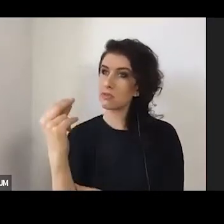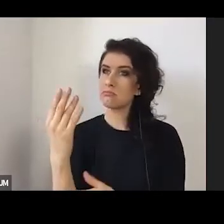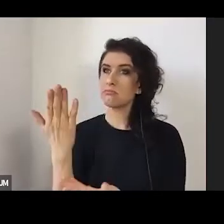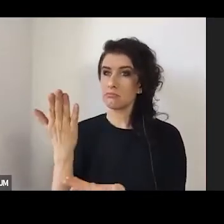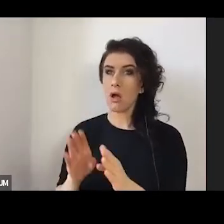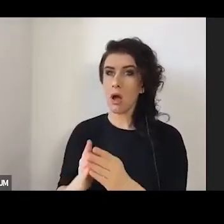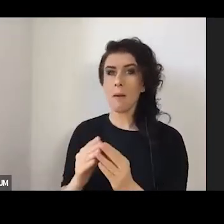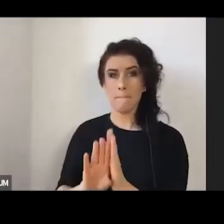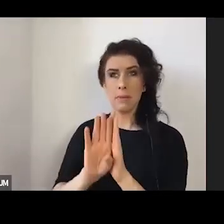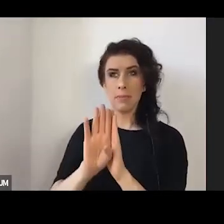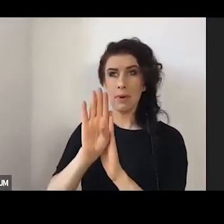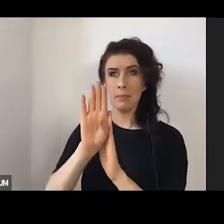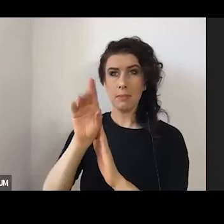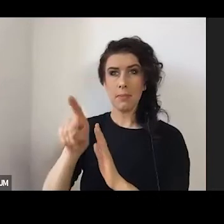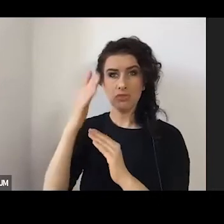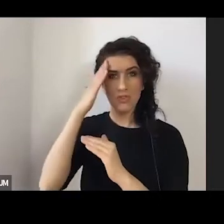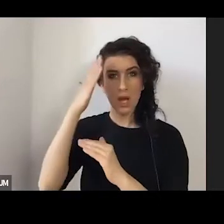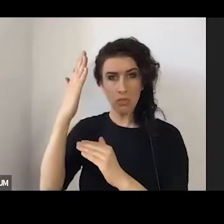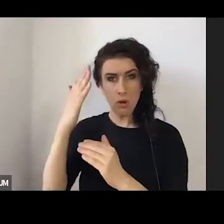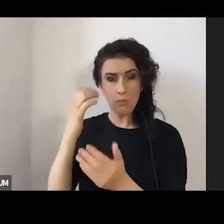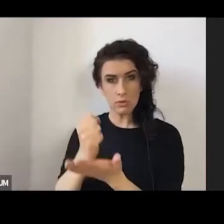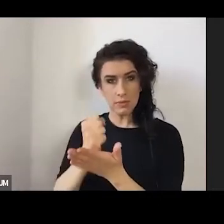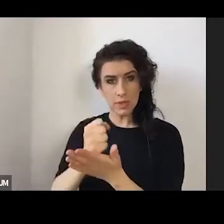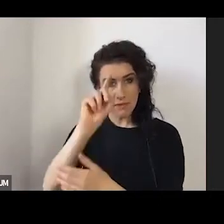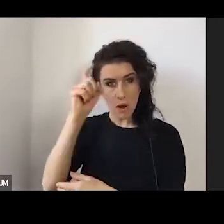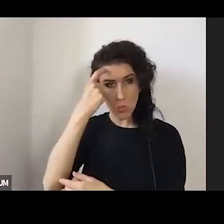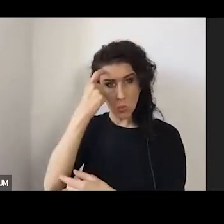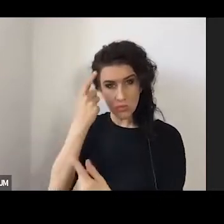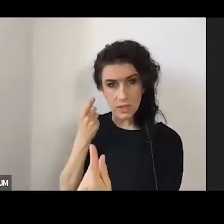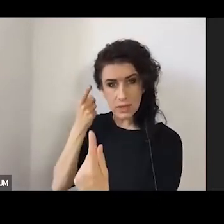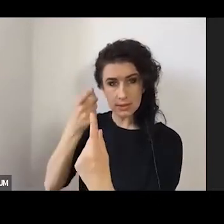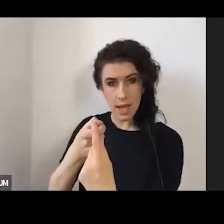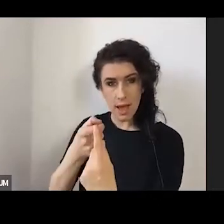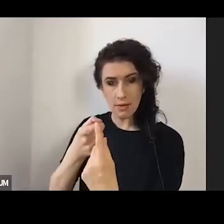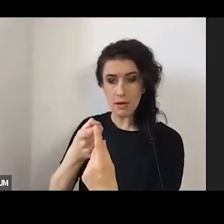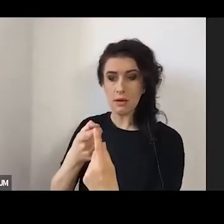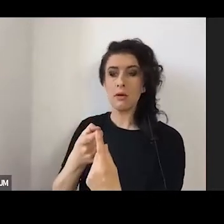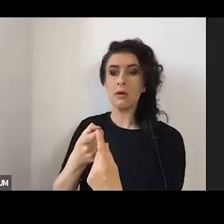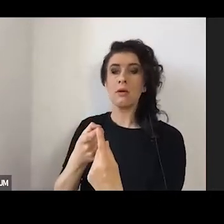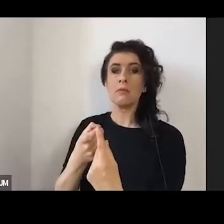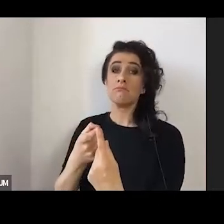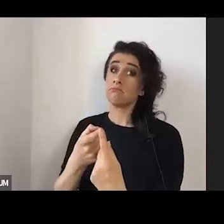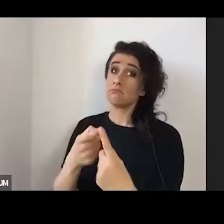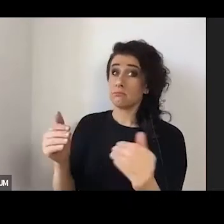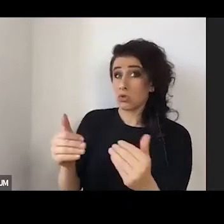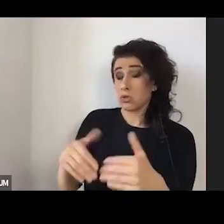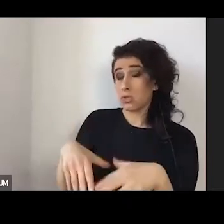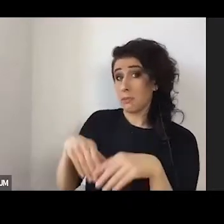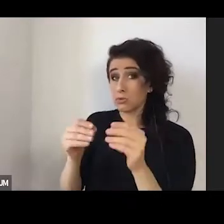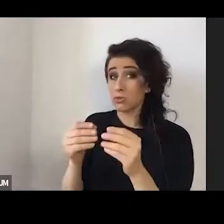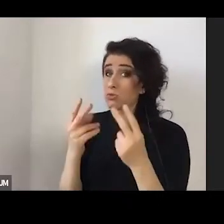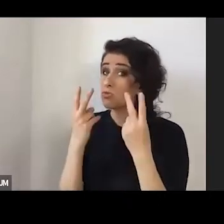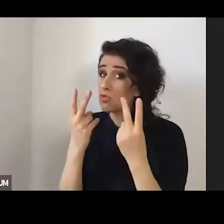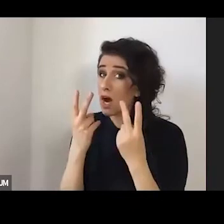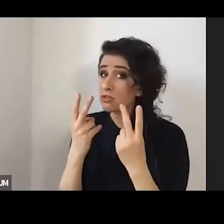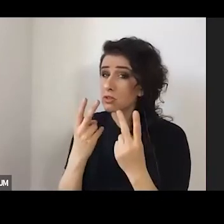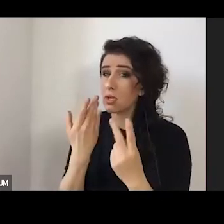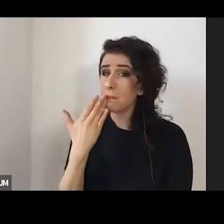at the beginning, but also after 10 years, this is something that you still do. And what would be